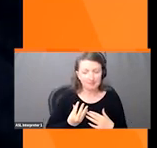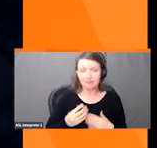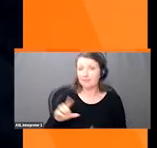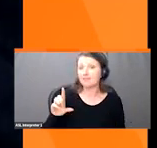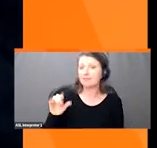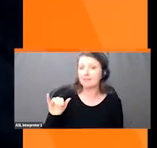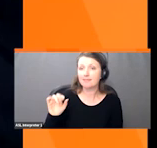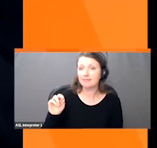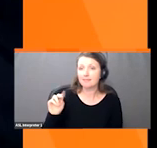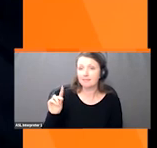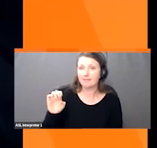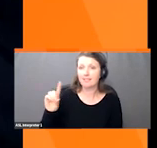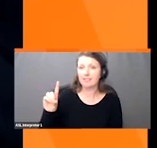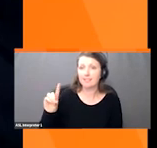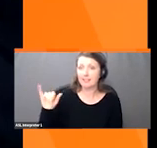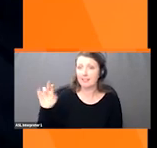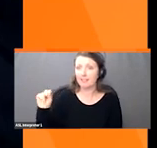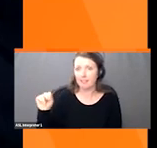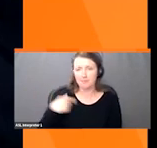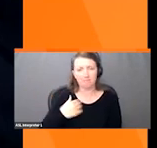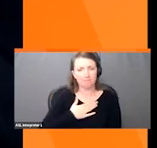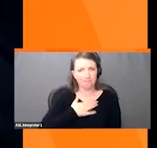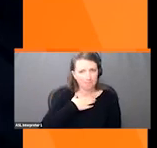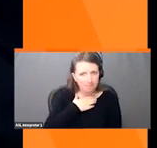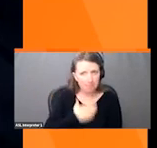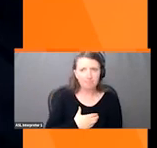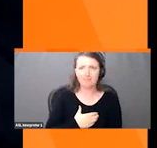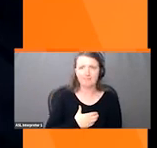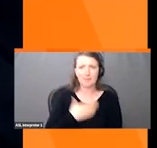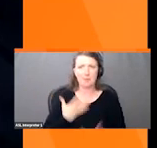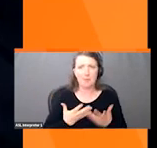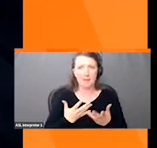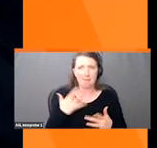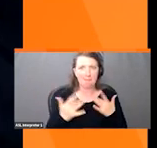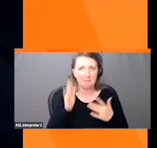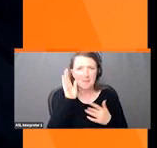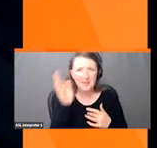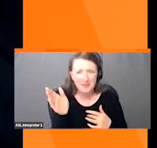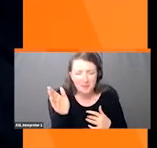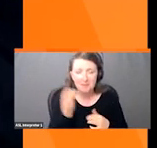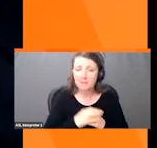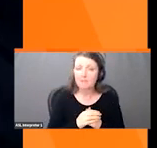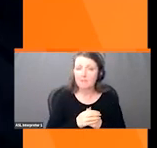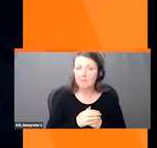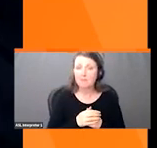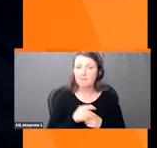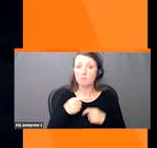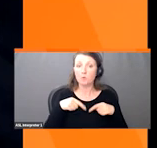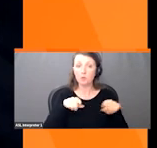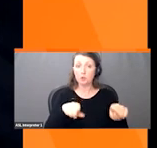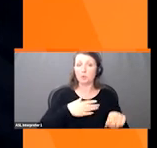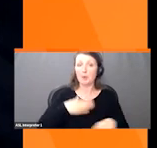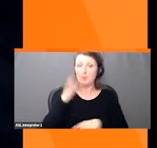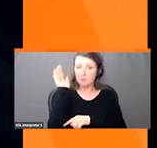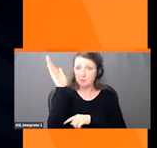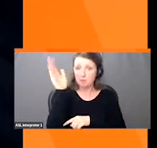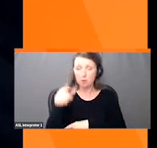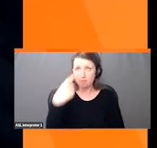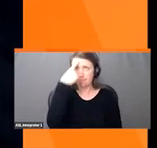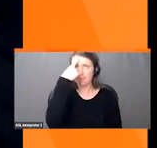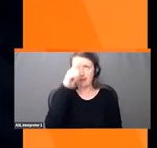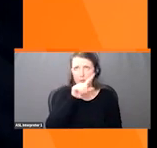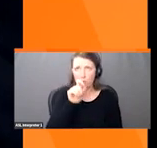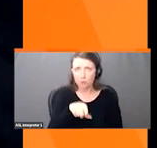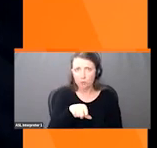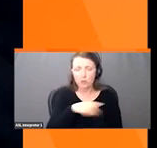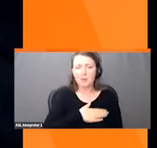with that, if you have questions, throw them in the chat, and I will into the Q&A section of the chat, and I will get to them, and there will be Q&A at